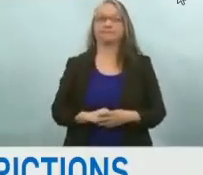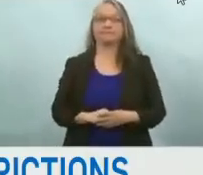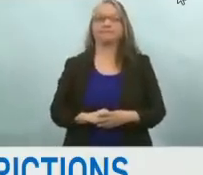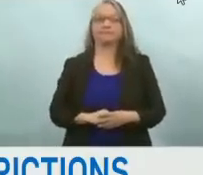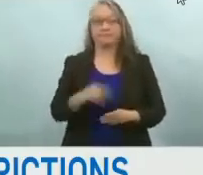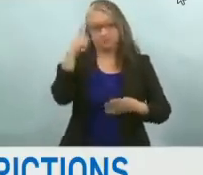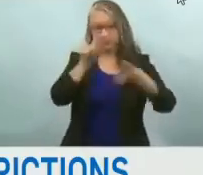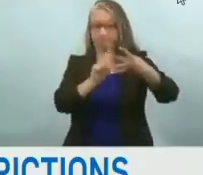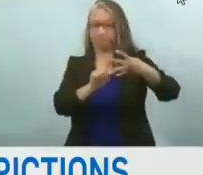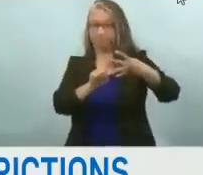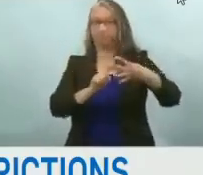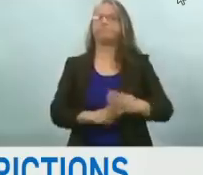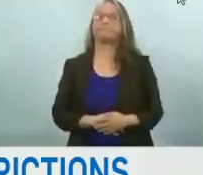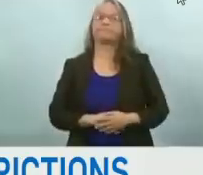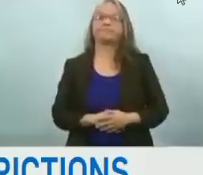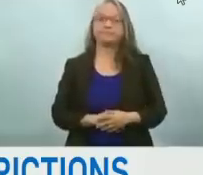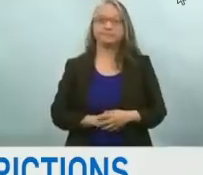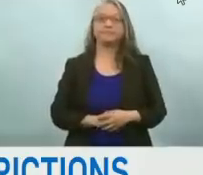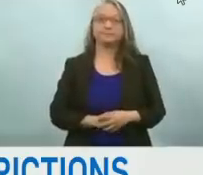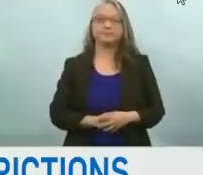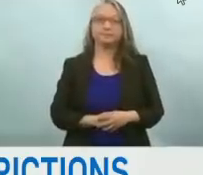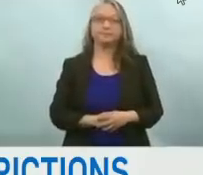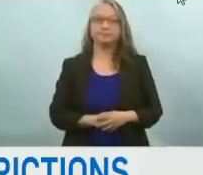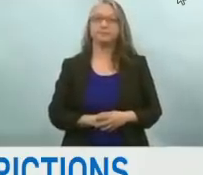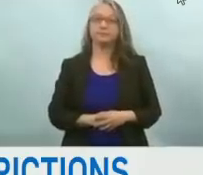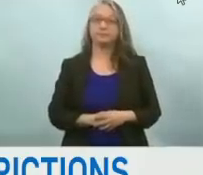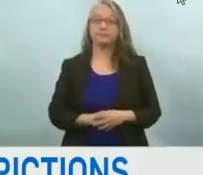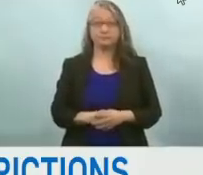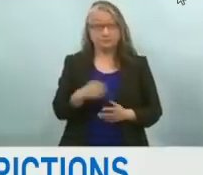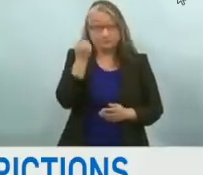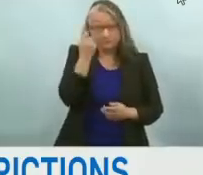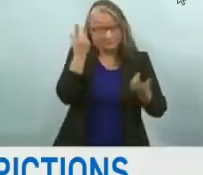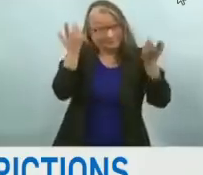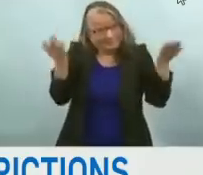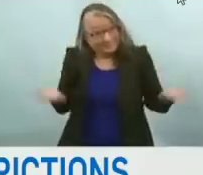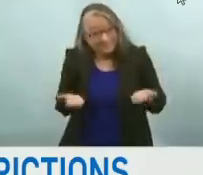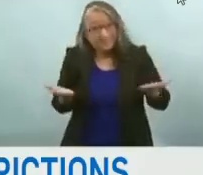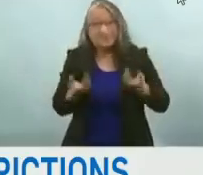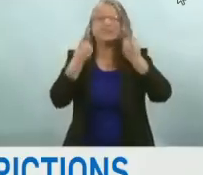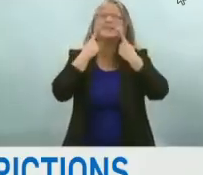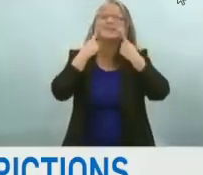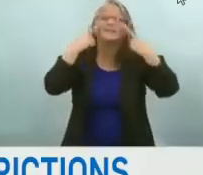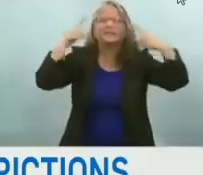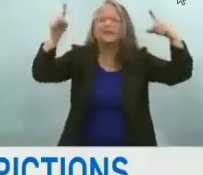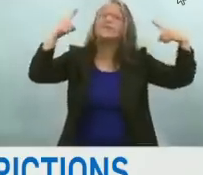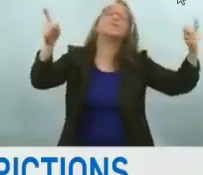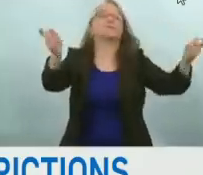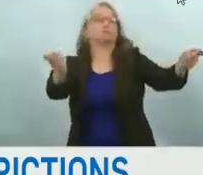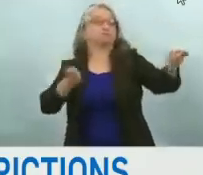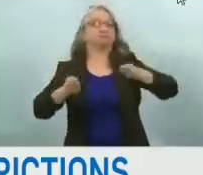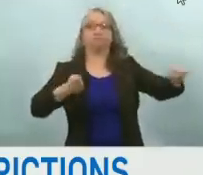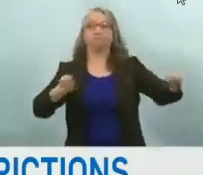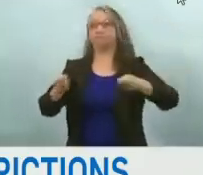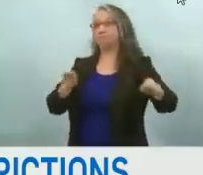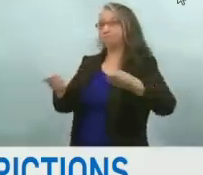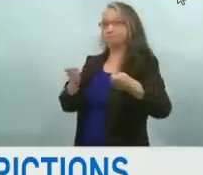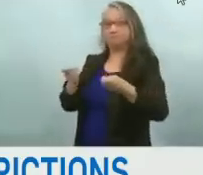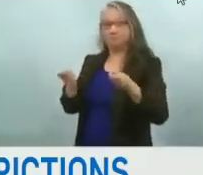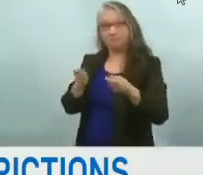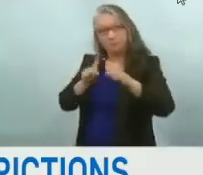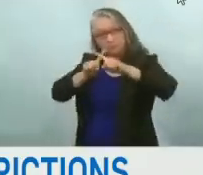themselves, the people around them, and our province and our healthcare system. So please follow those fundamentals. Please adhere to these public health